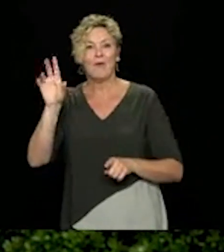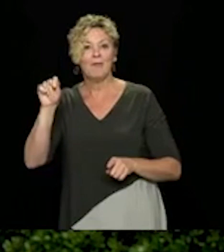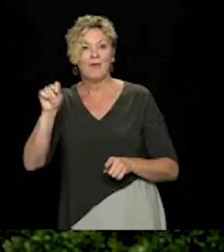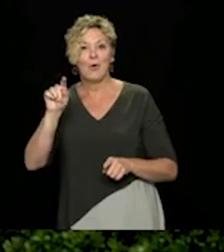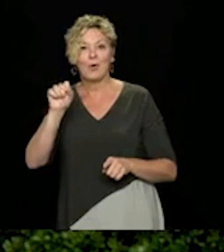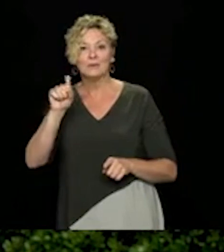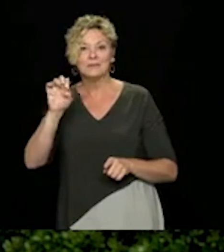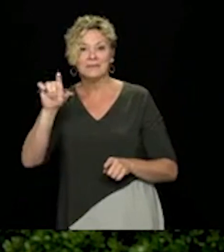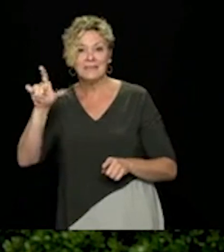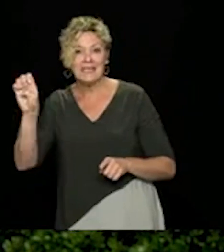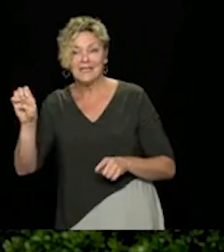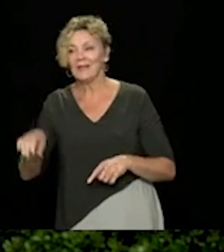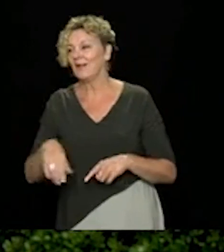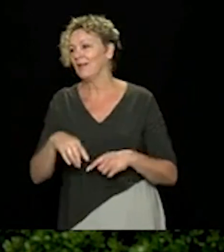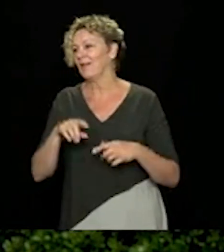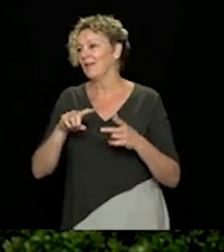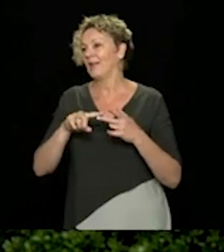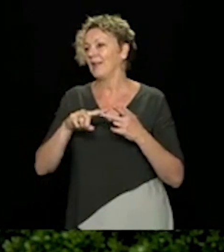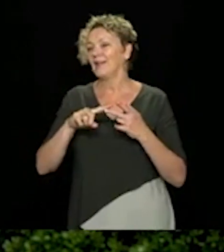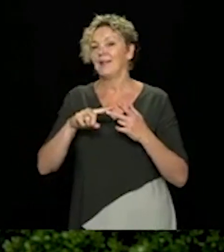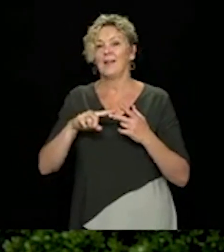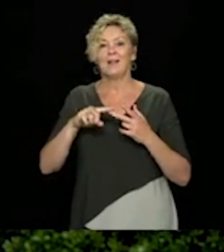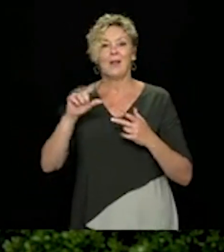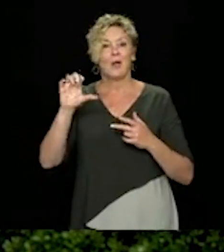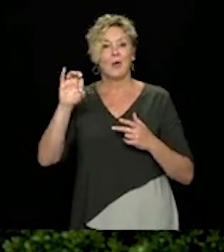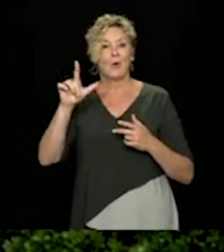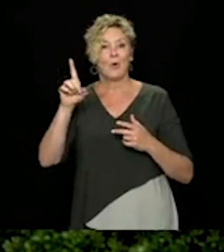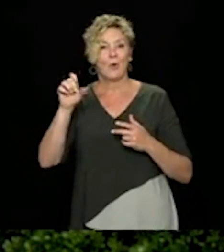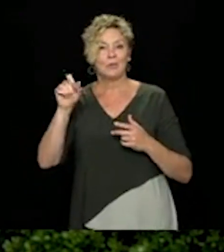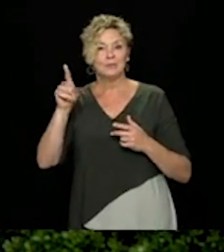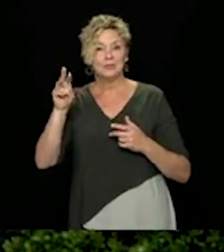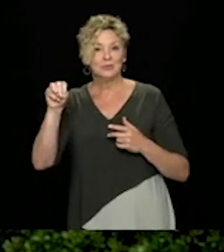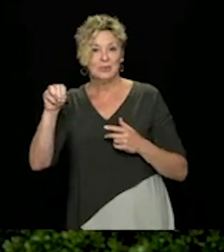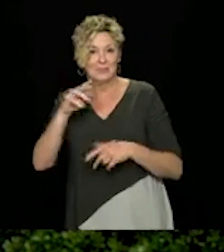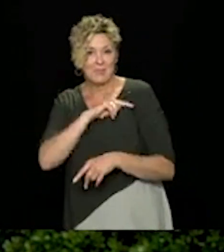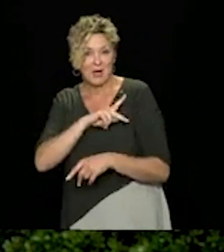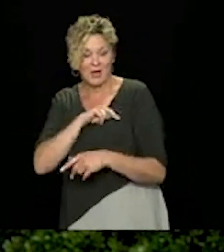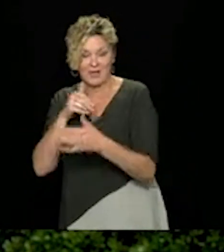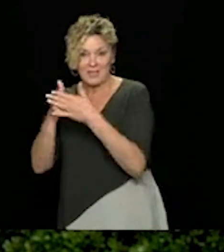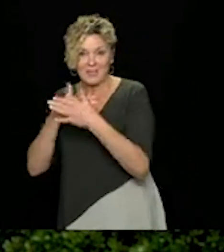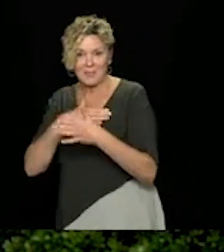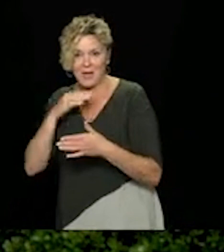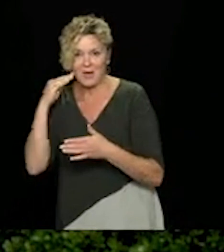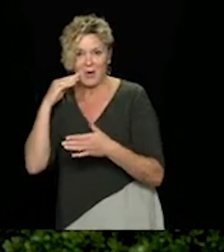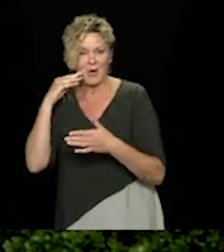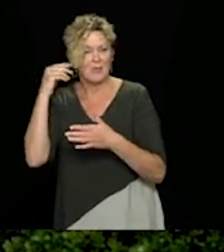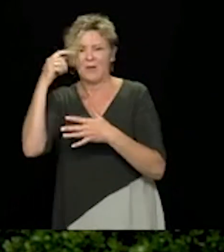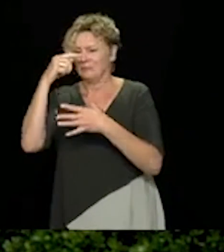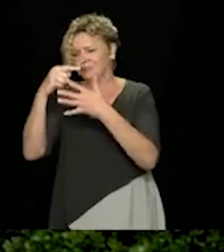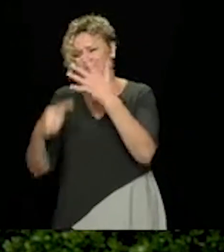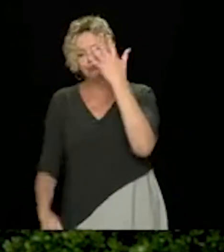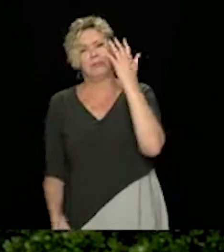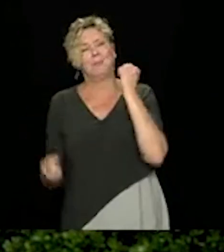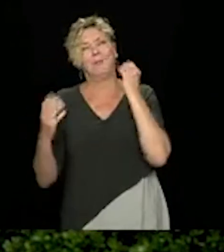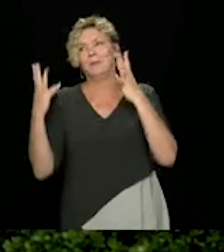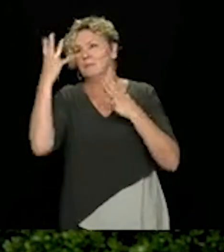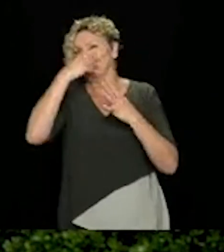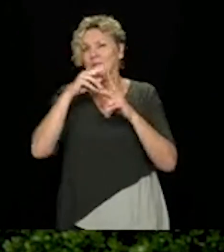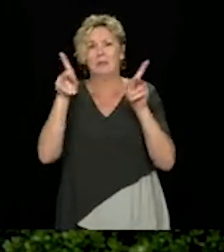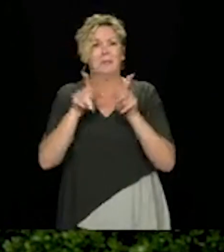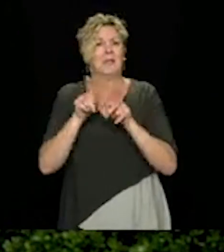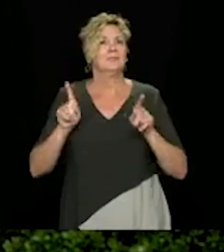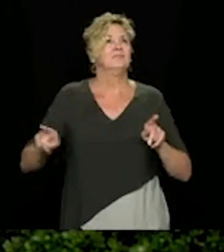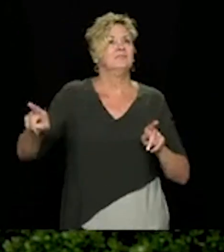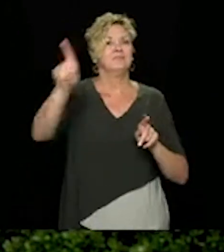And of course, Goldstream Park, just down the street from my home. There's limitless places to go in British Columbia to experience some recreation,